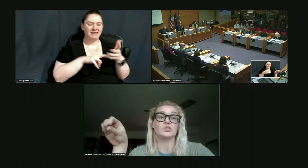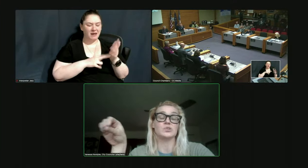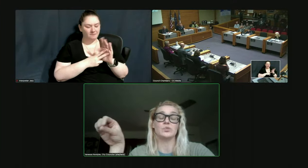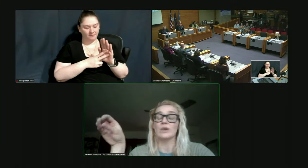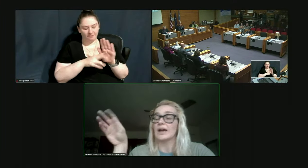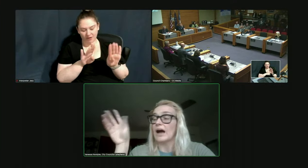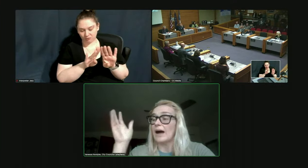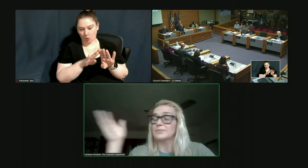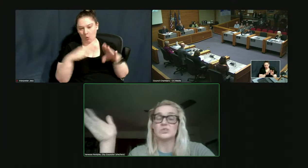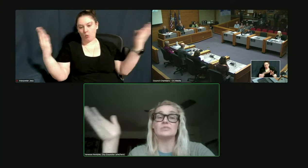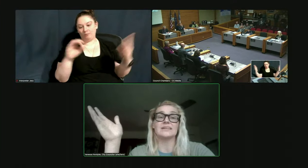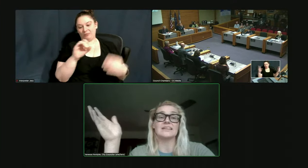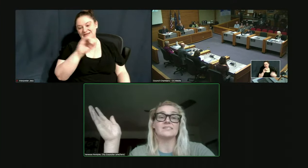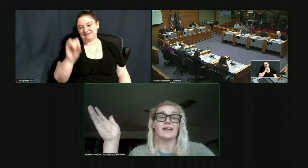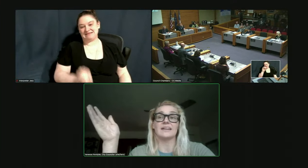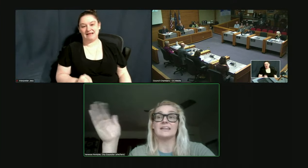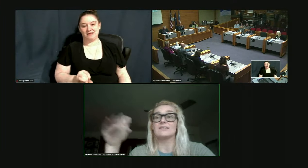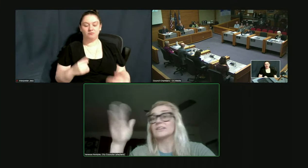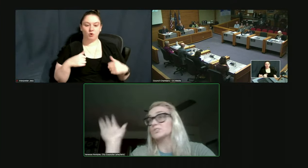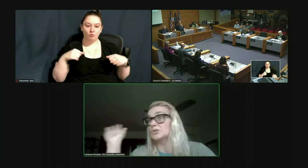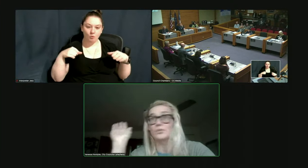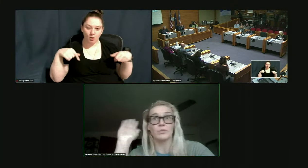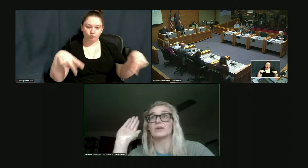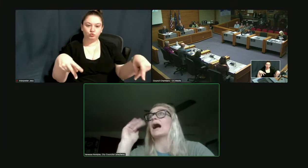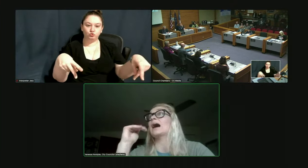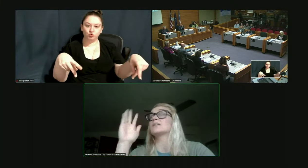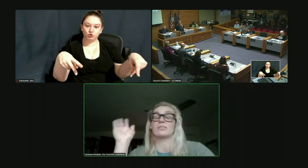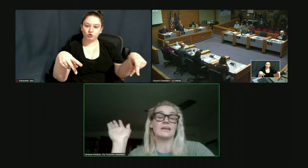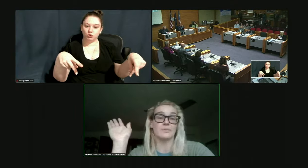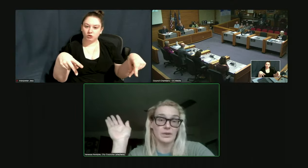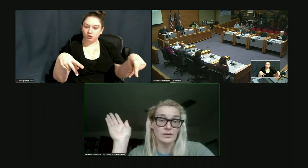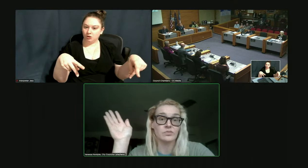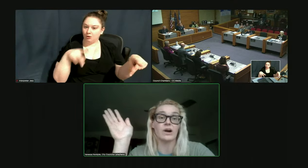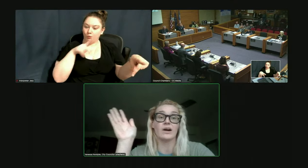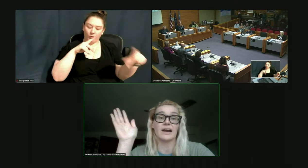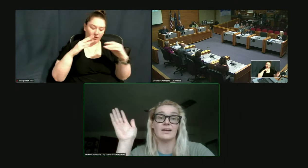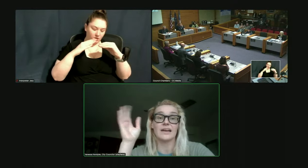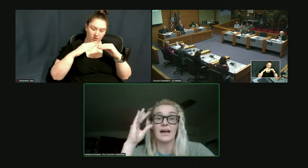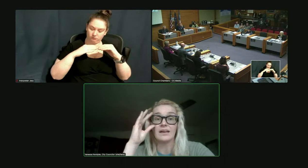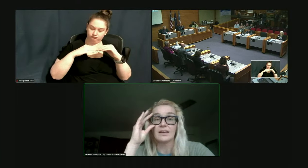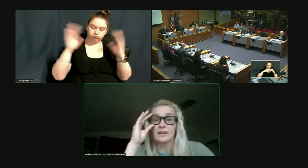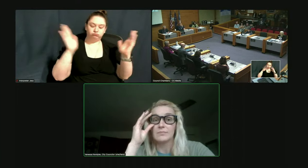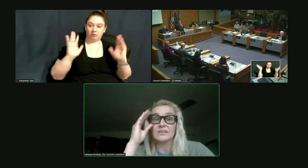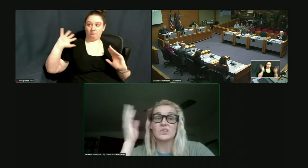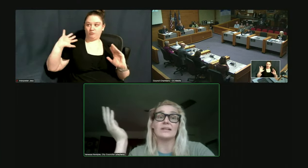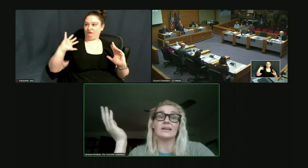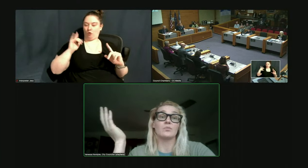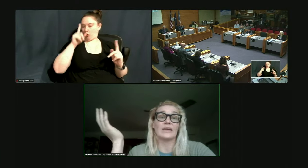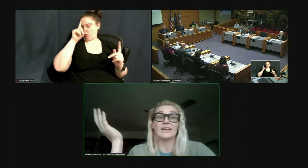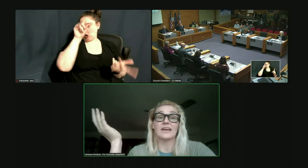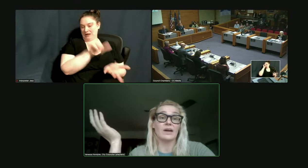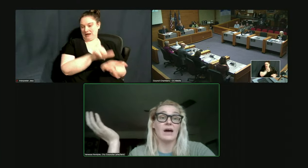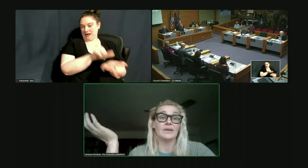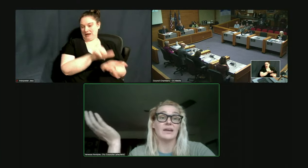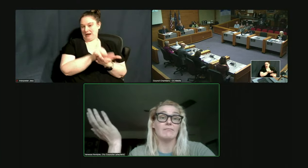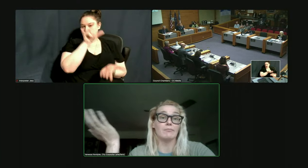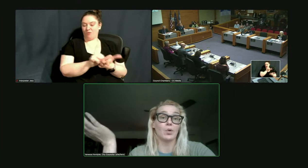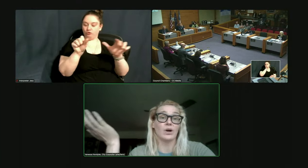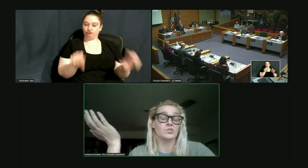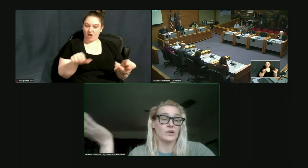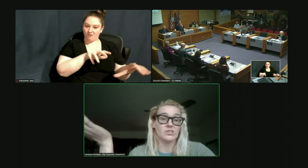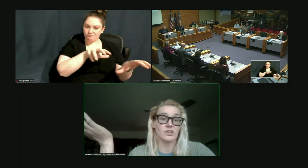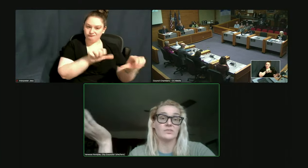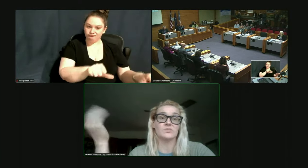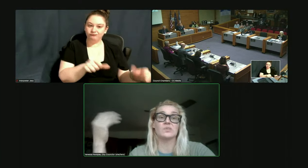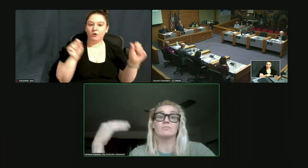Salem to opportunities that hitherto were unthinkable for our area. Basically, we can now accommodate